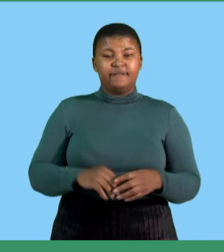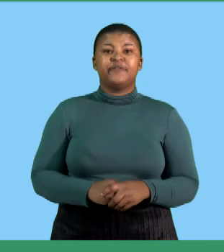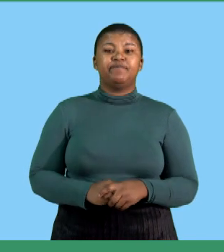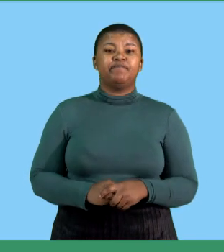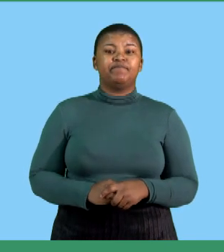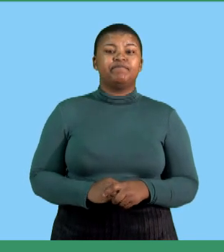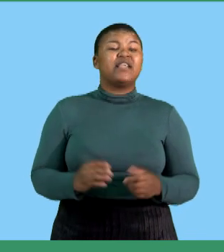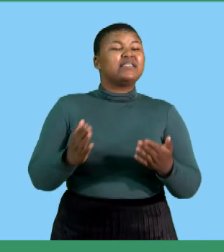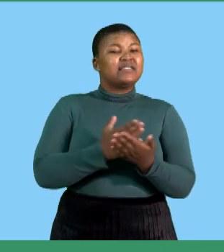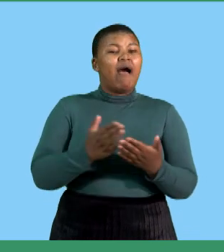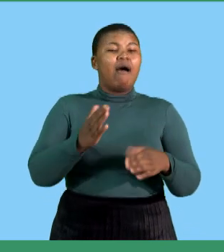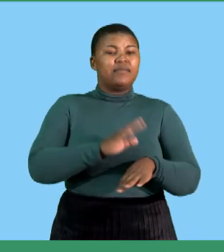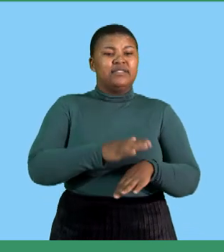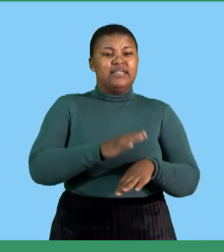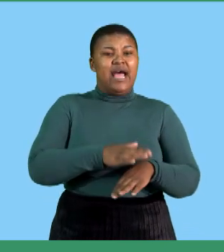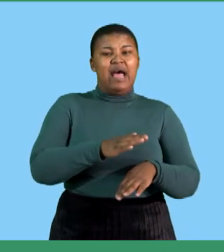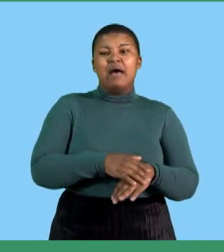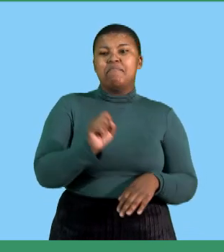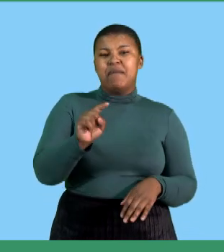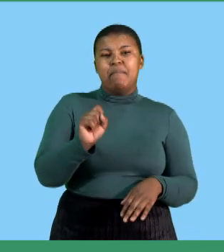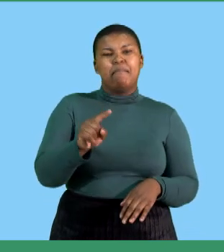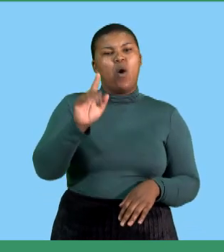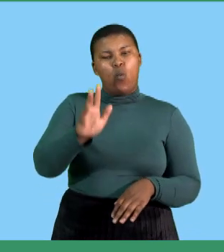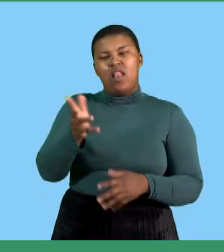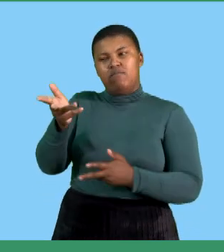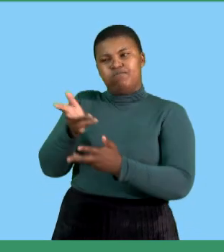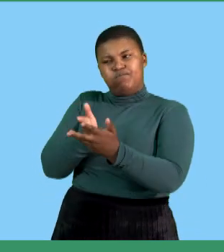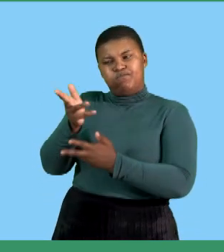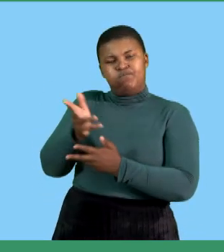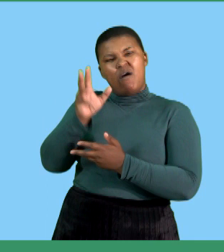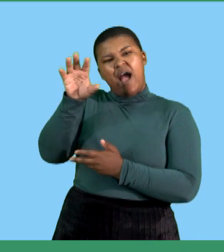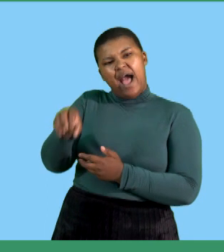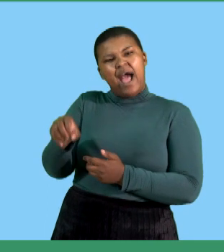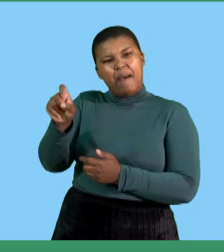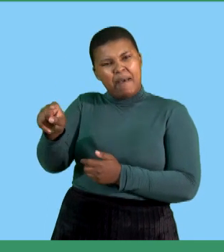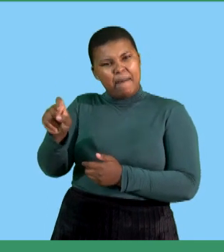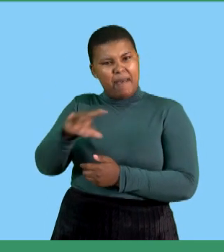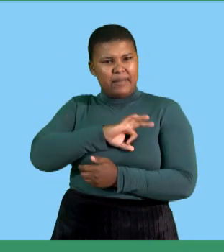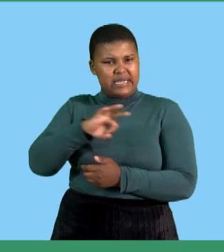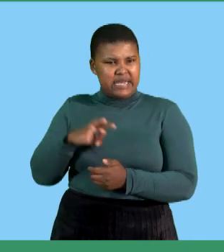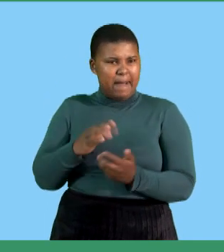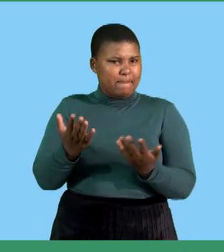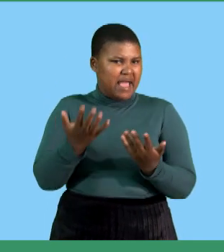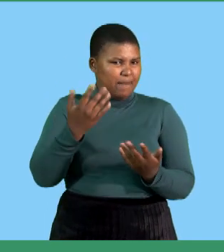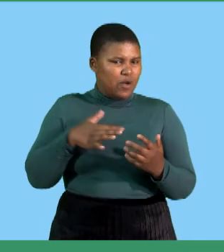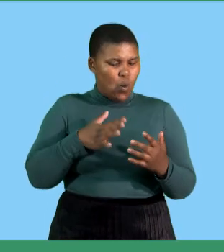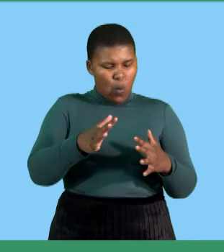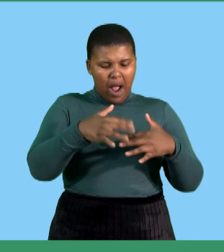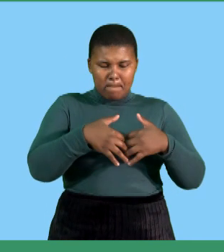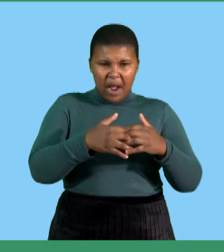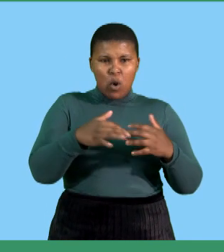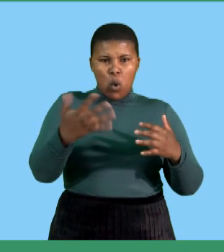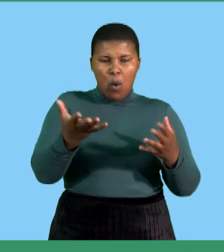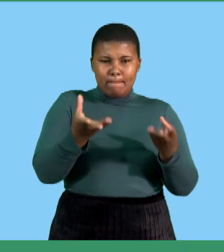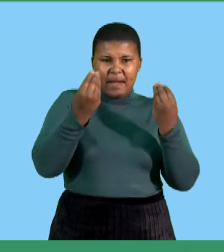will sometimes consult their employees when it comes to developing certain strategies. So they will ask them for